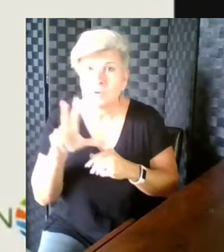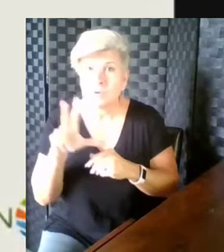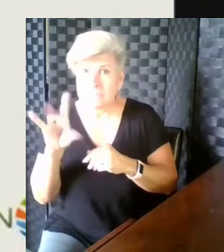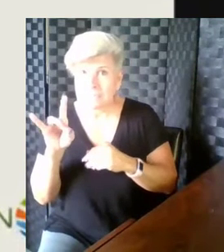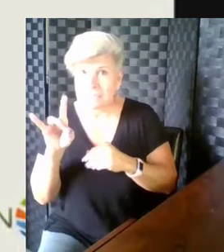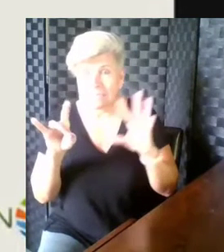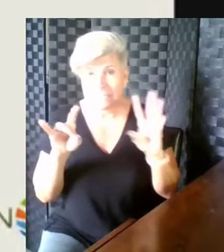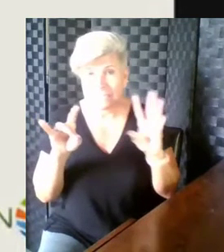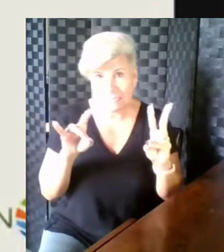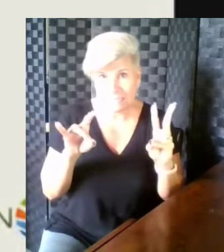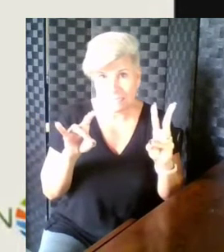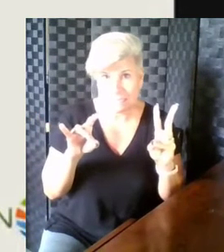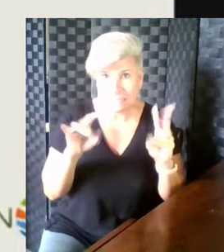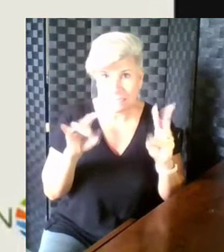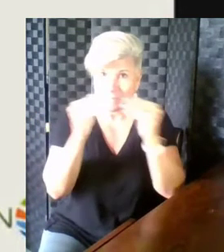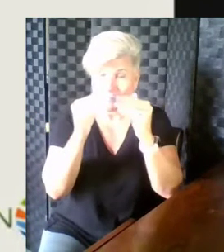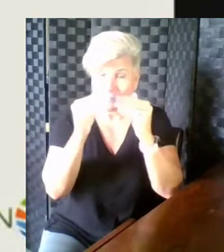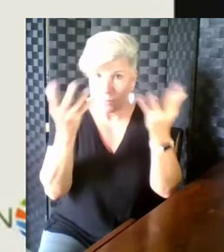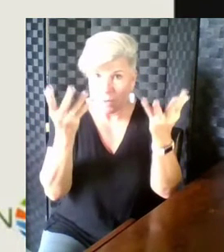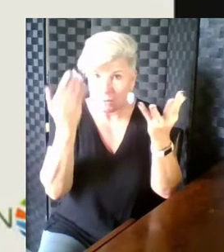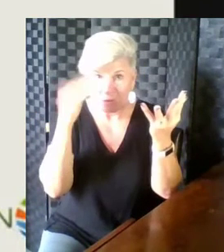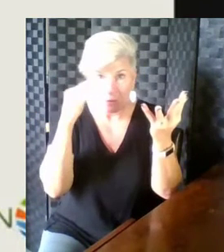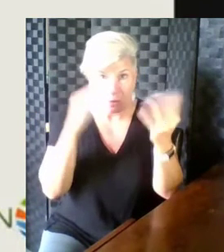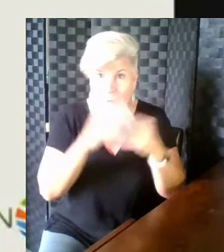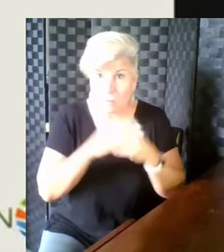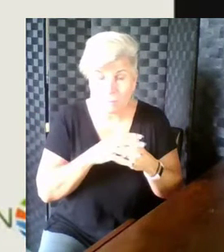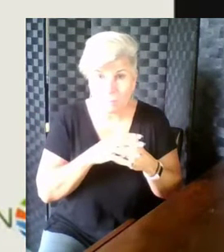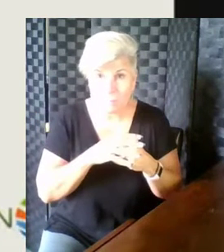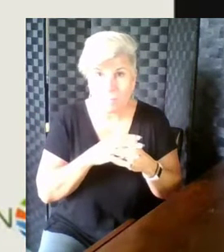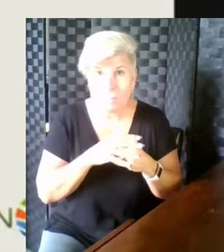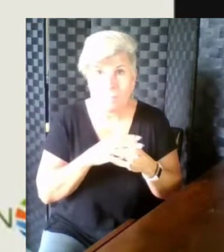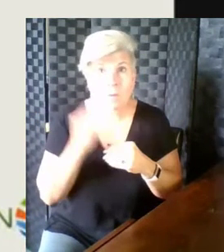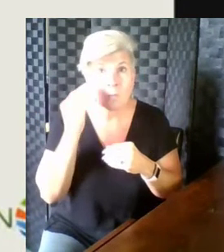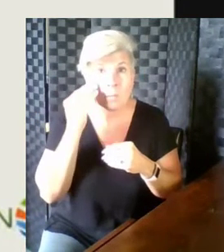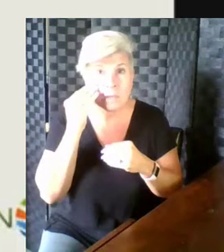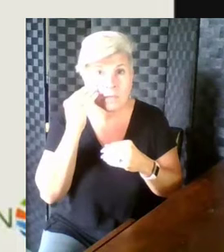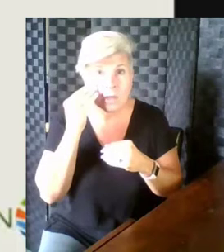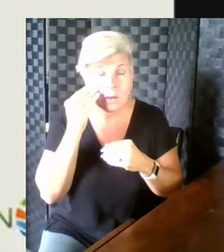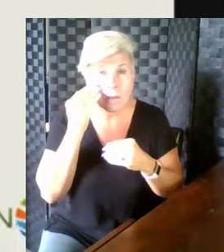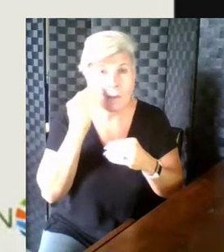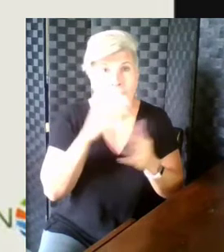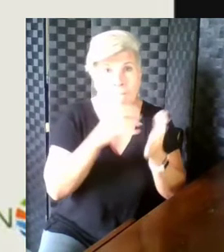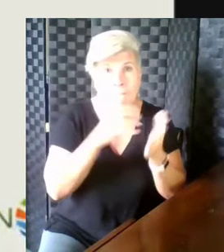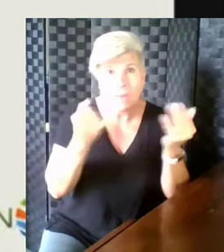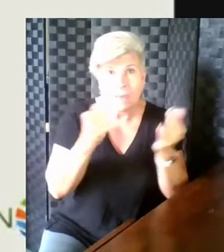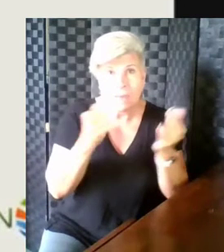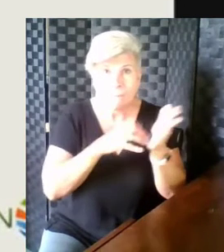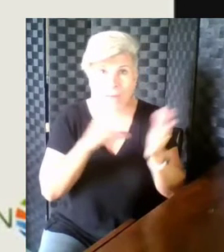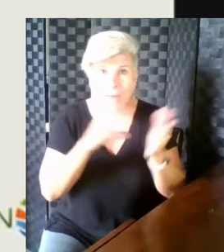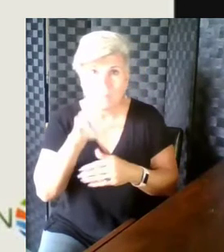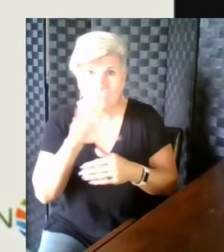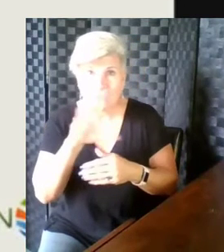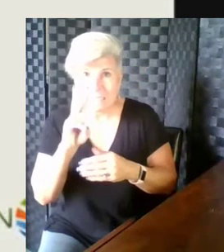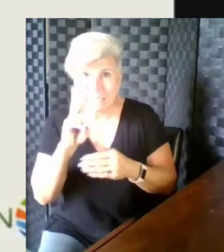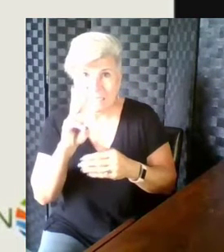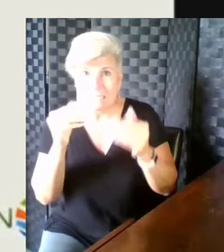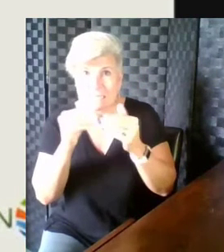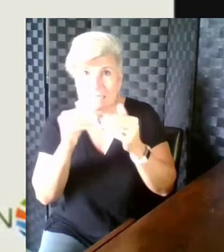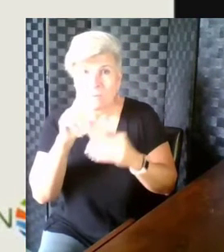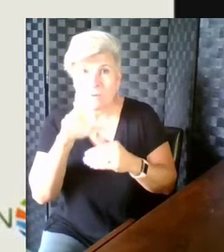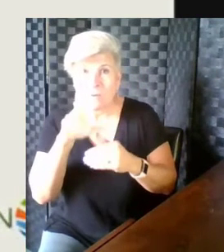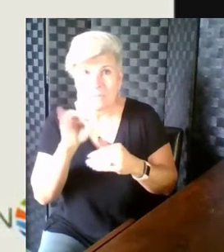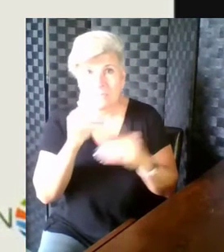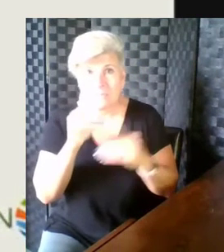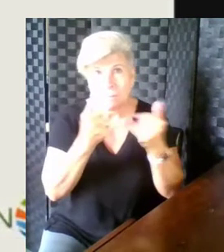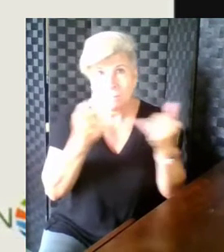38 plus 6 equals some unknown value. We know that blank minus 6 equals 38, which means that blank minus 38